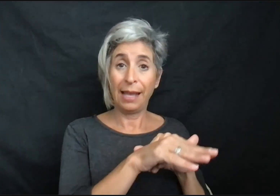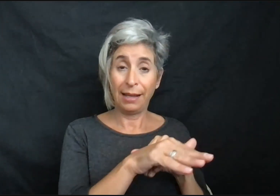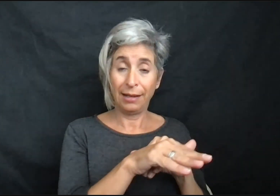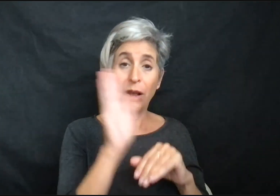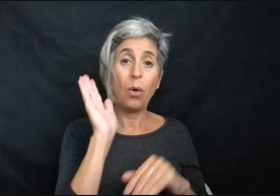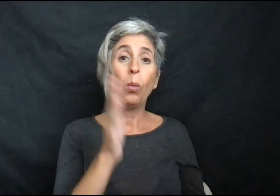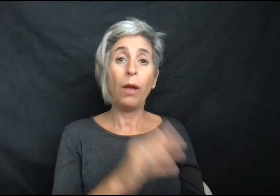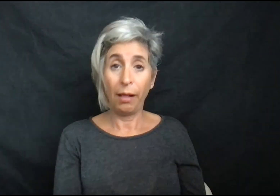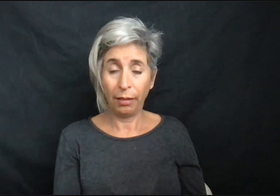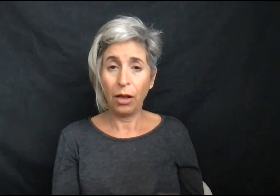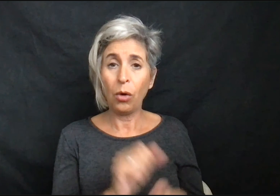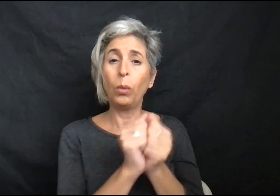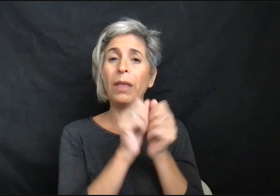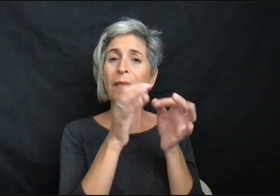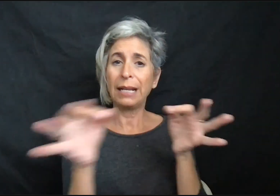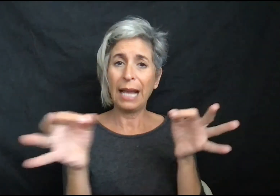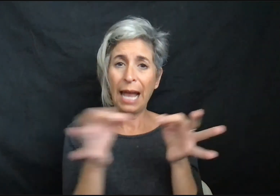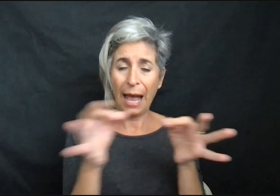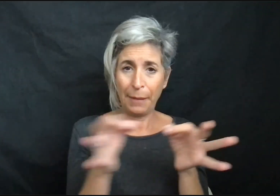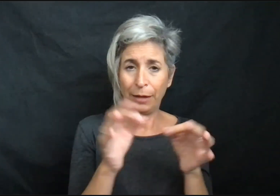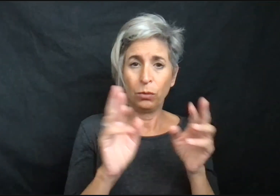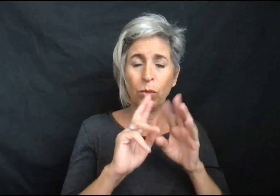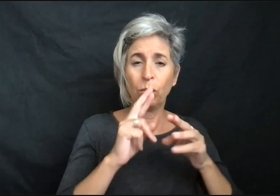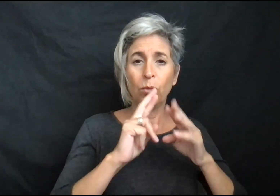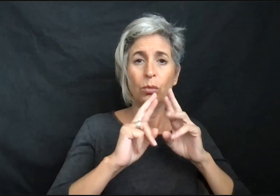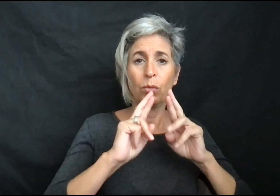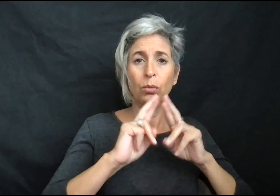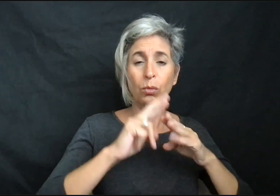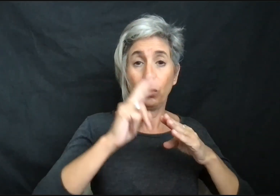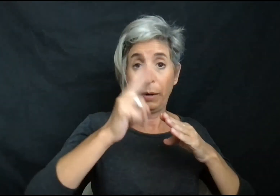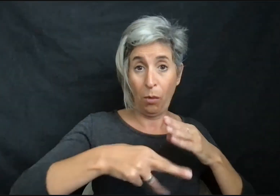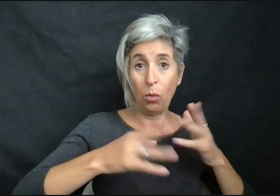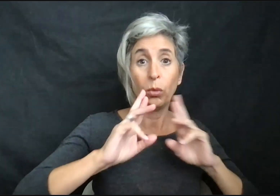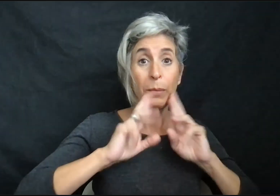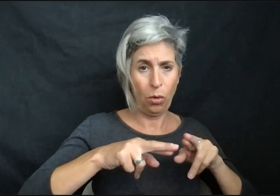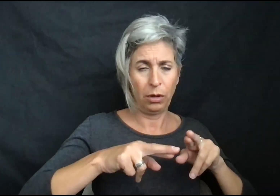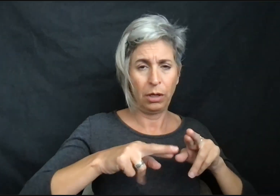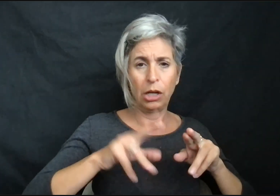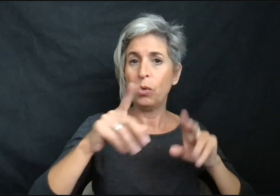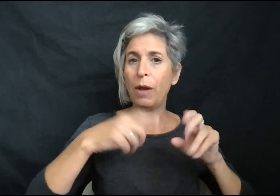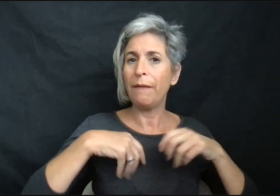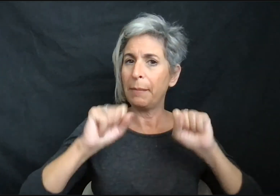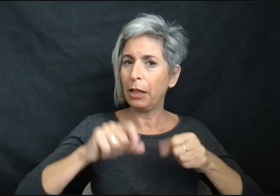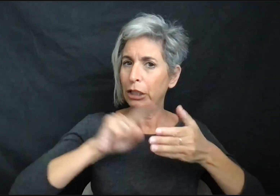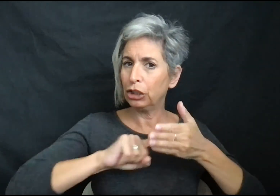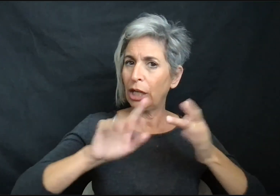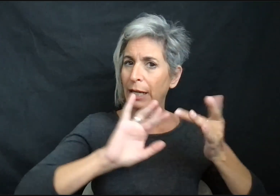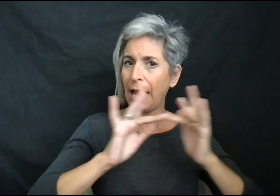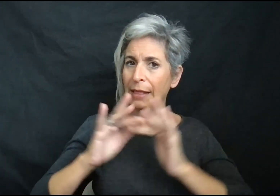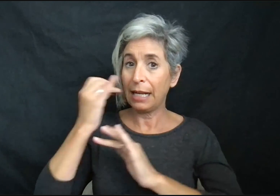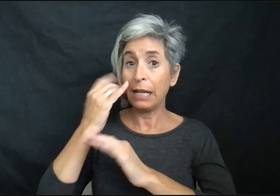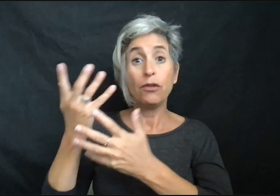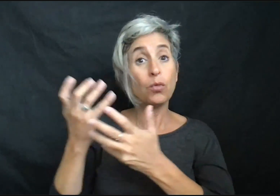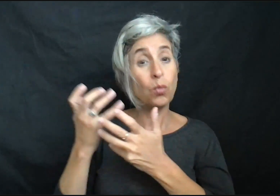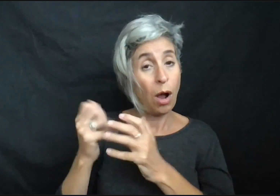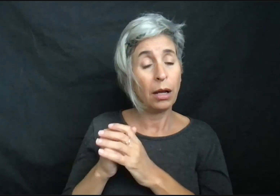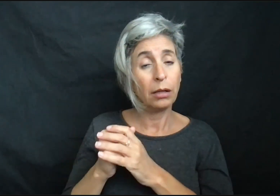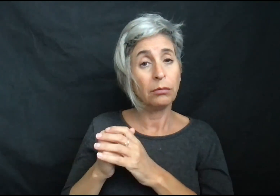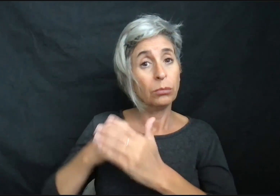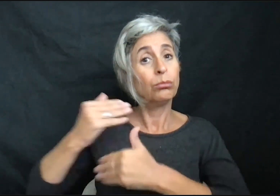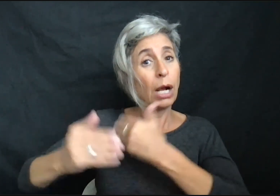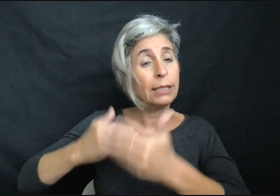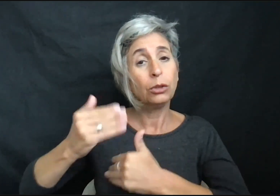a comment report. But you do have the ability to check it online as it goes through